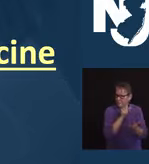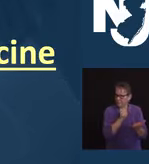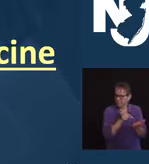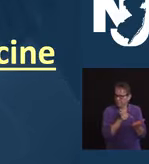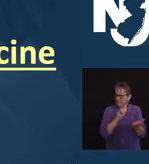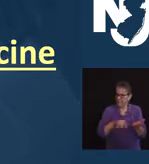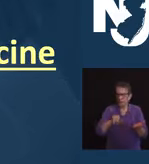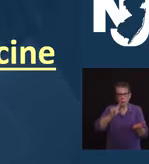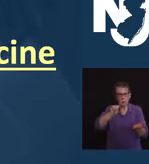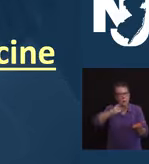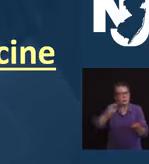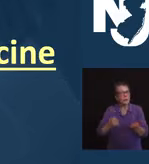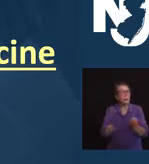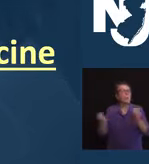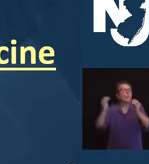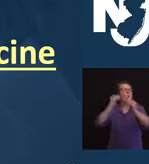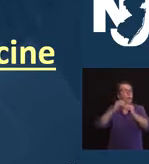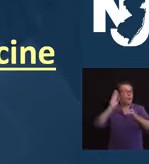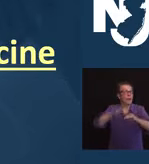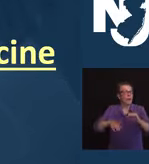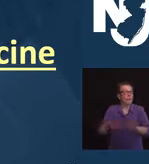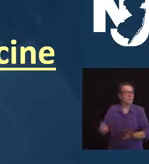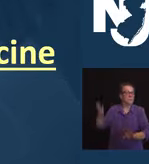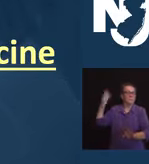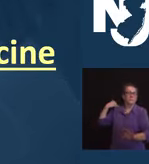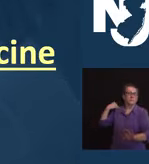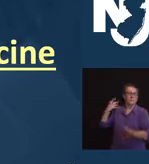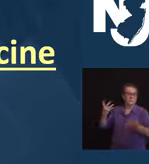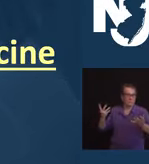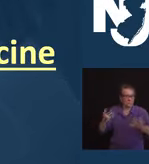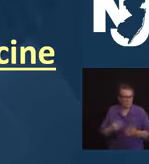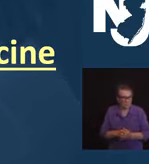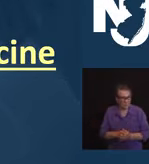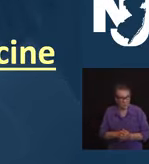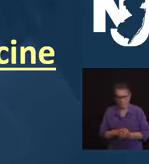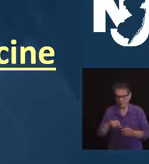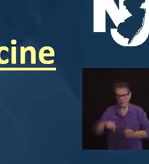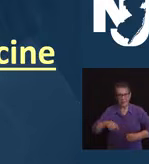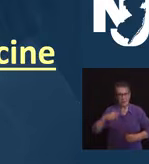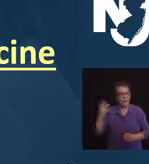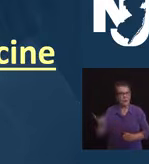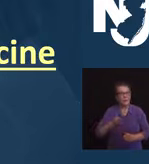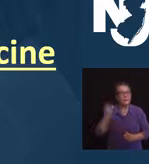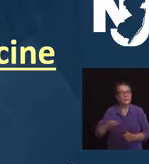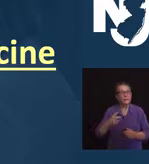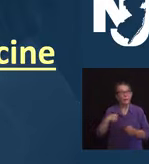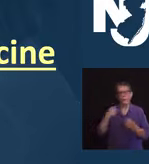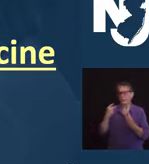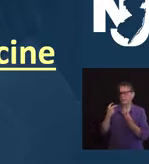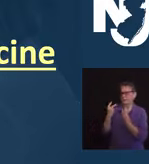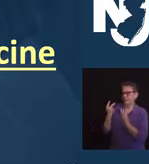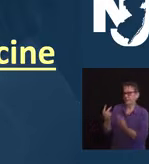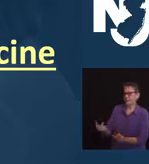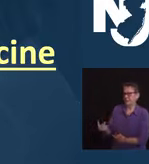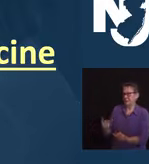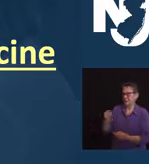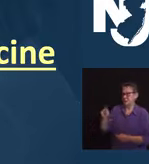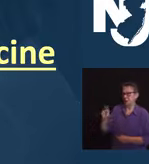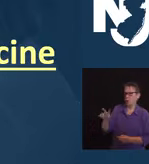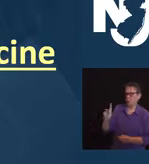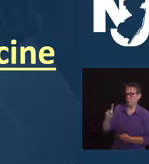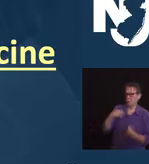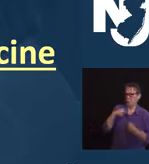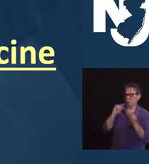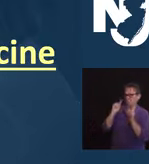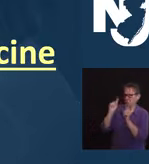week. On Wednesday morning, I'll visit this new site and meet some of those getting vaccinated alongside Newark Mayor Raz